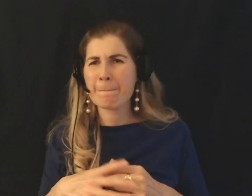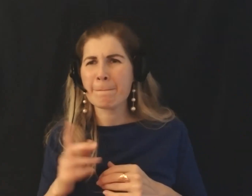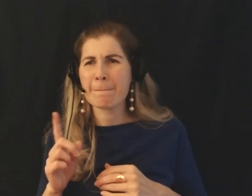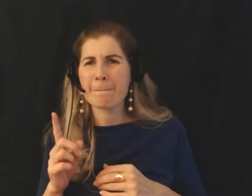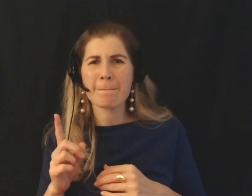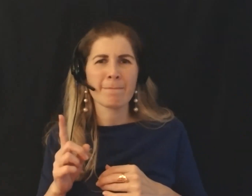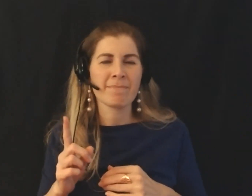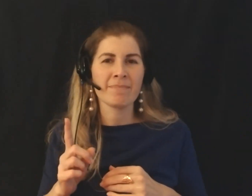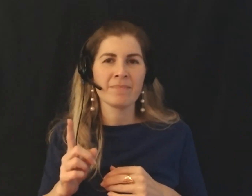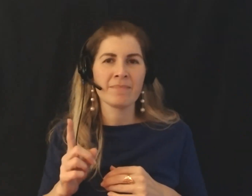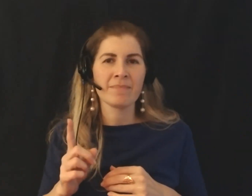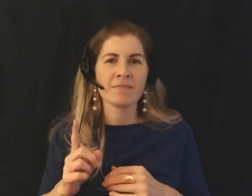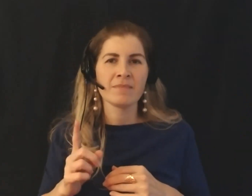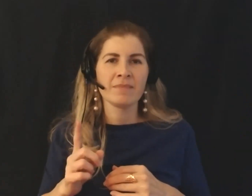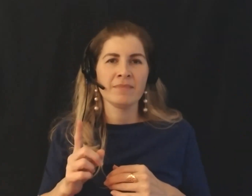we go.